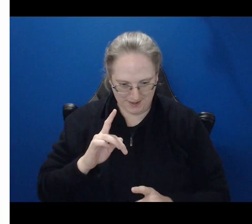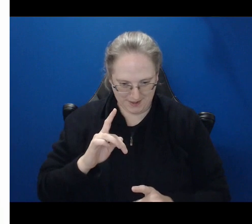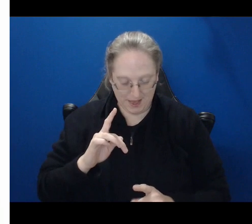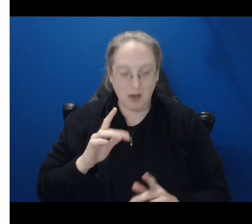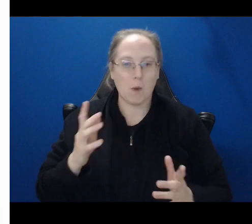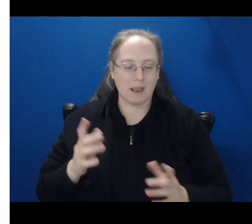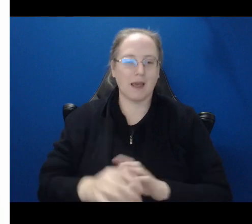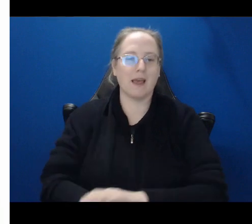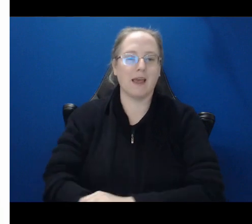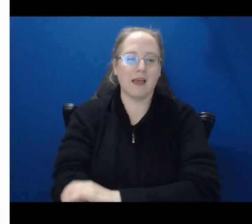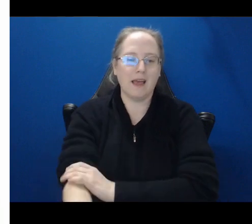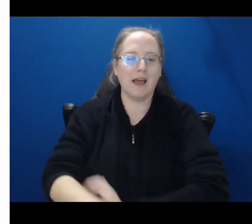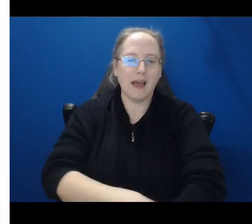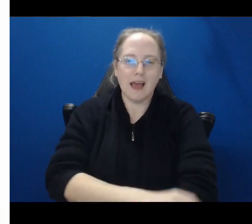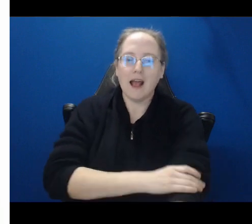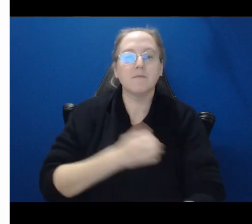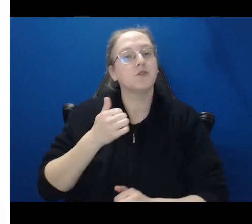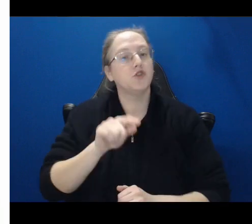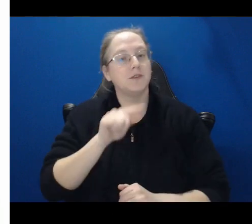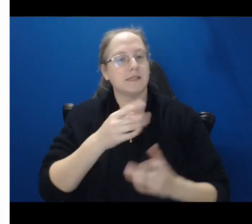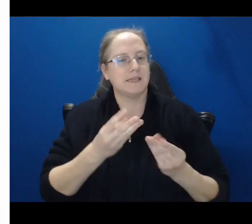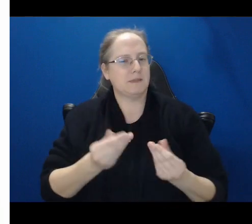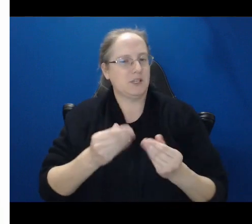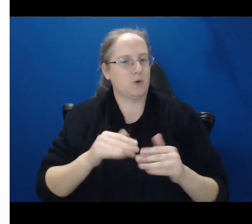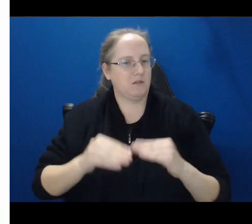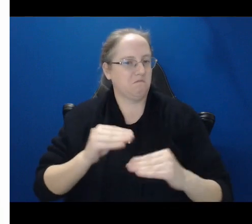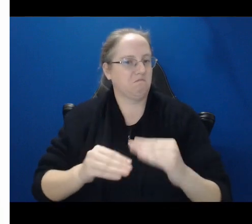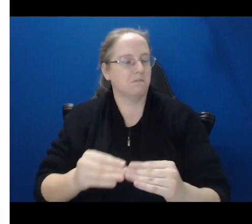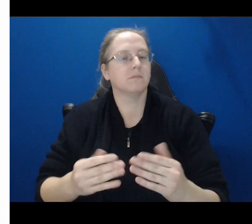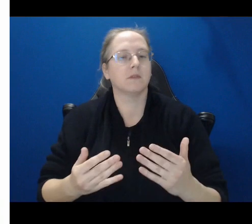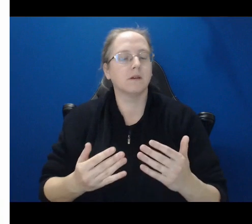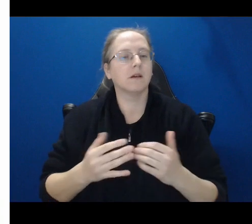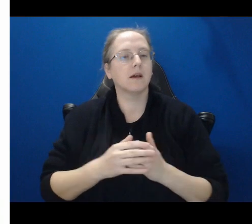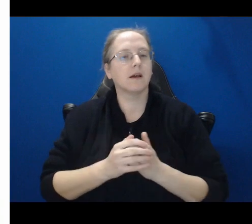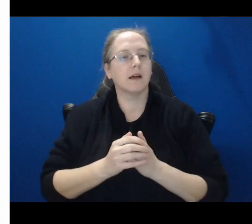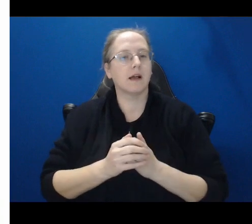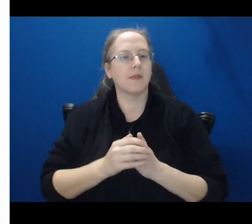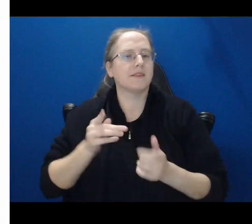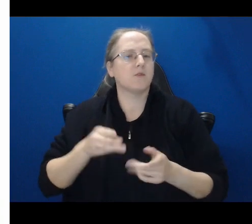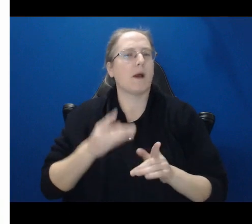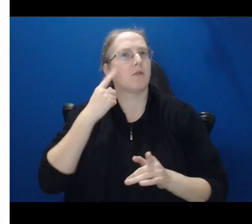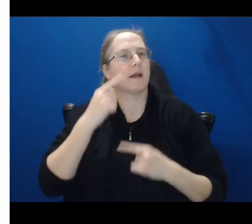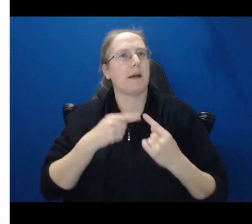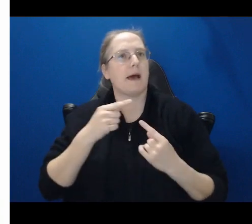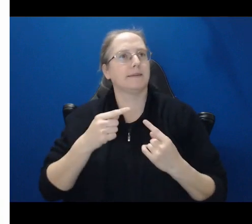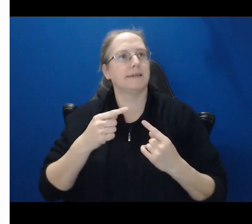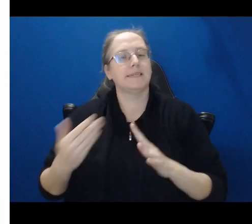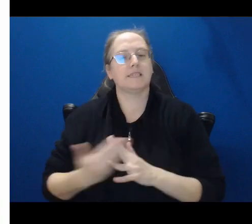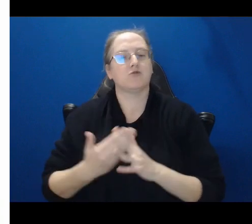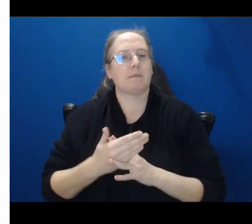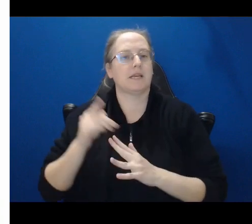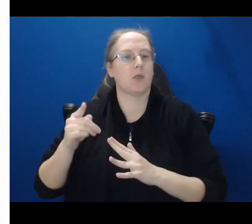I guess using these material processes as a way of thinking about disrupting those supposedly